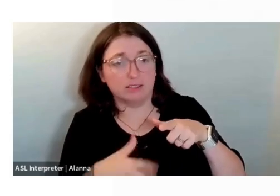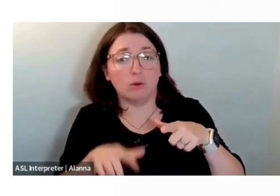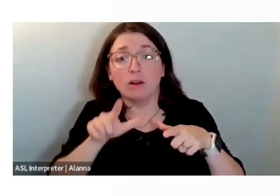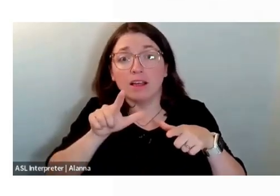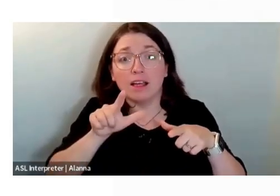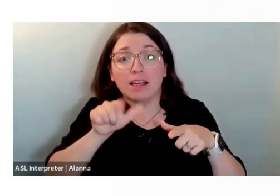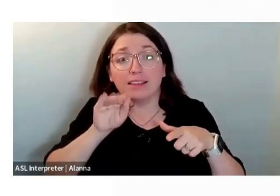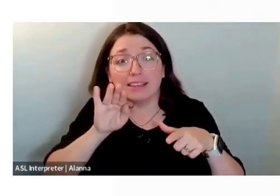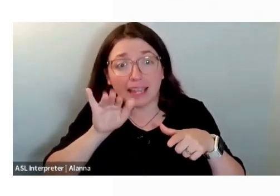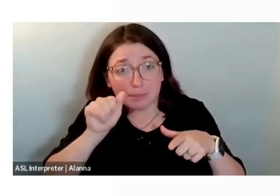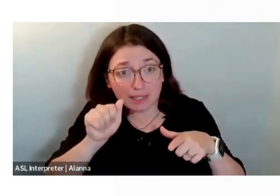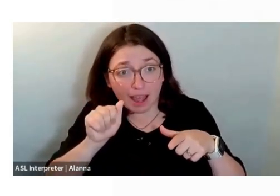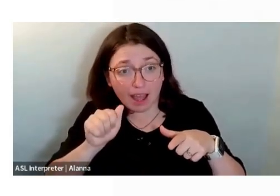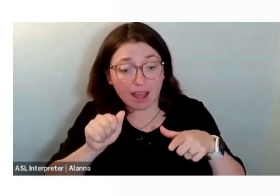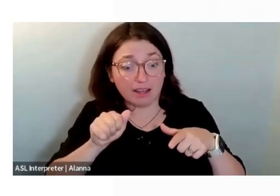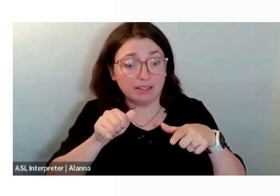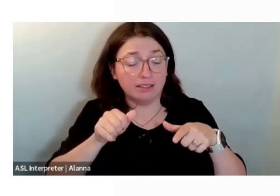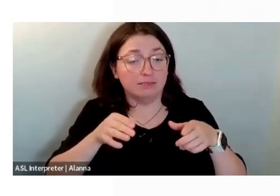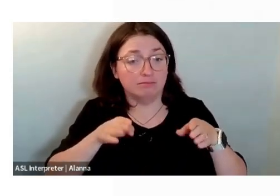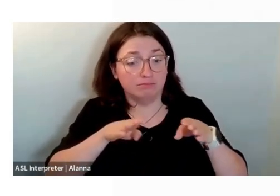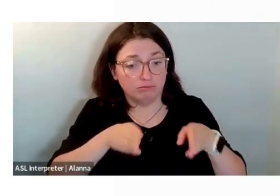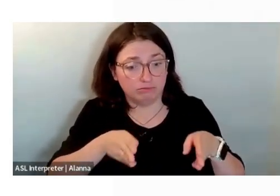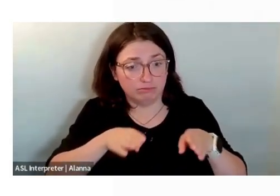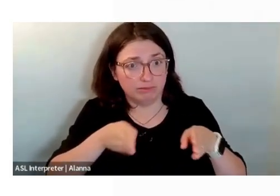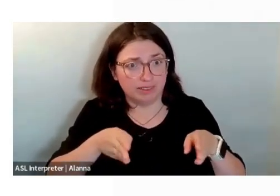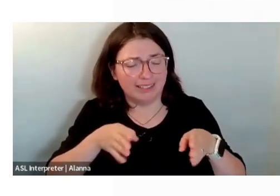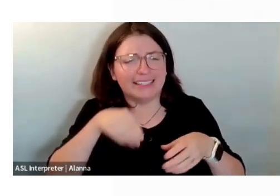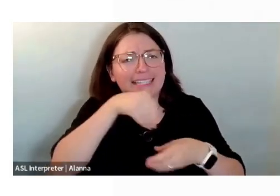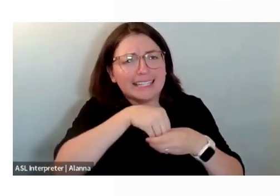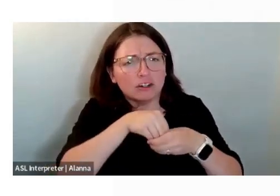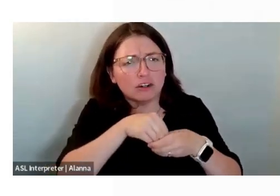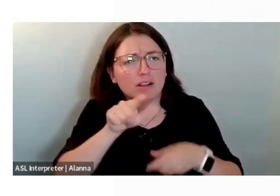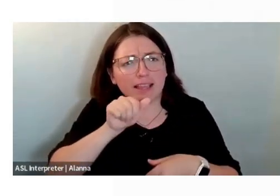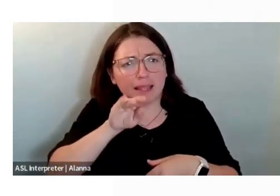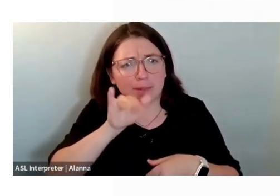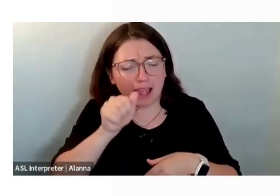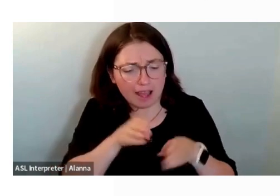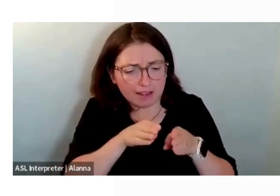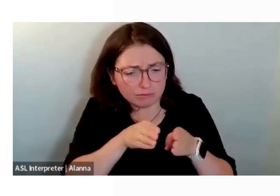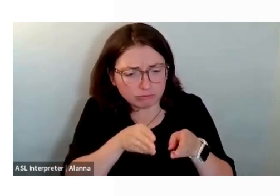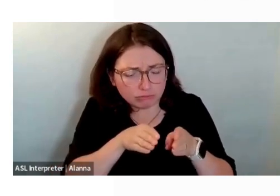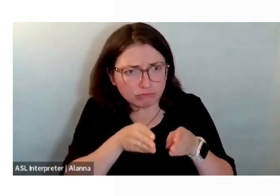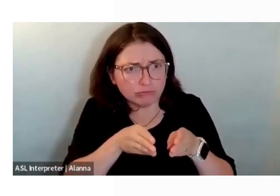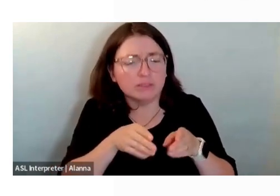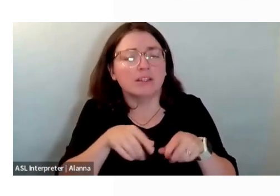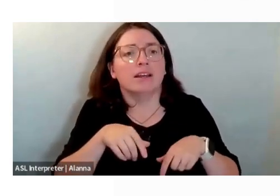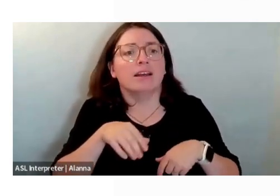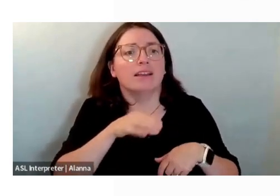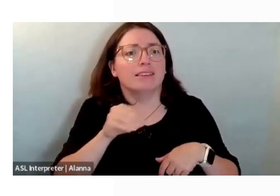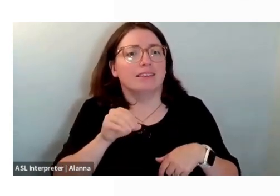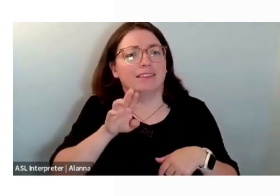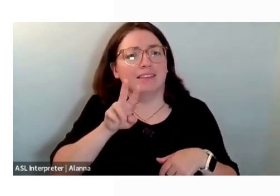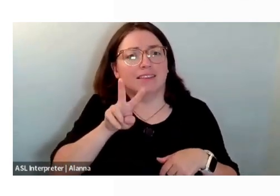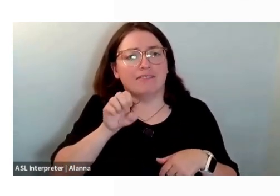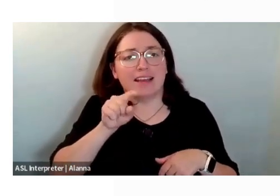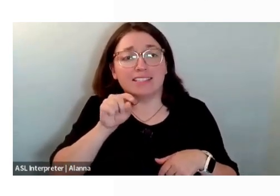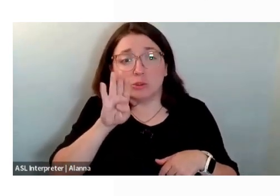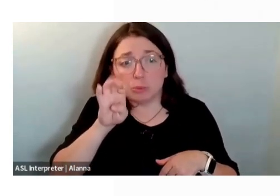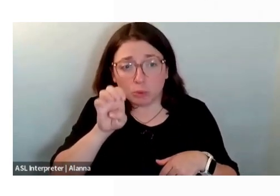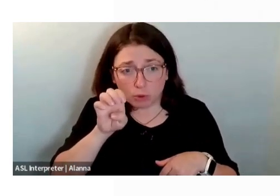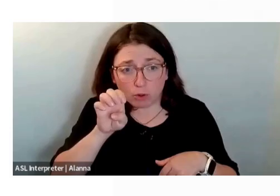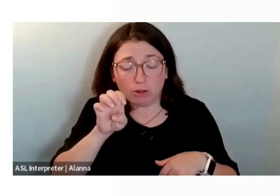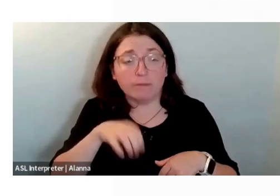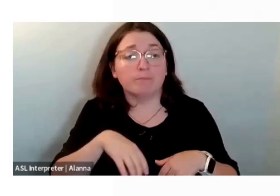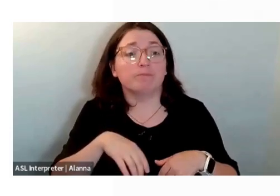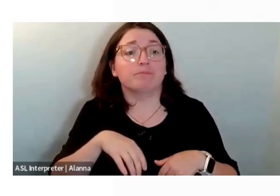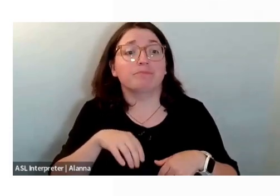inner labia, and this area called the vestibule, the head of the clitoris, and the